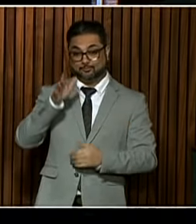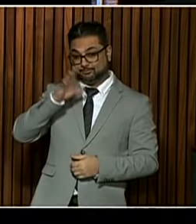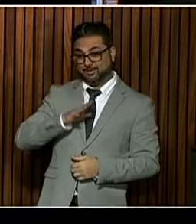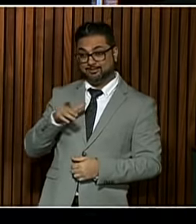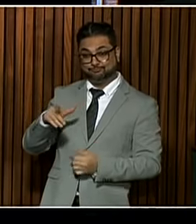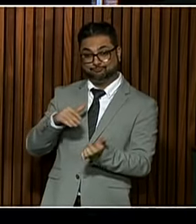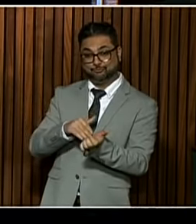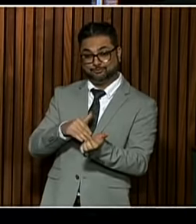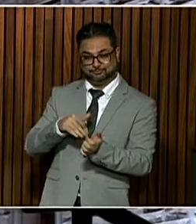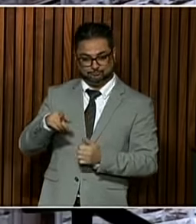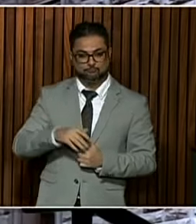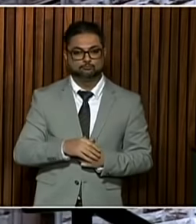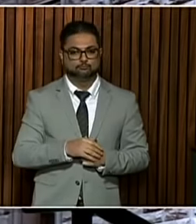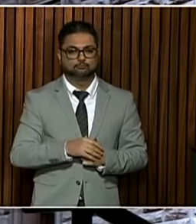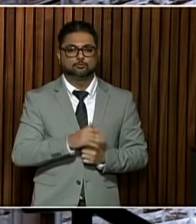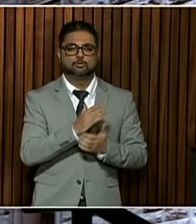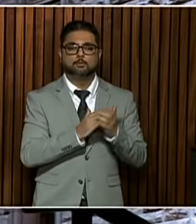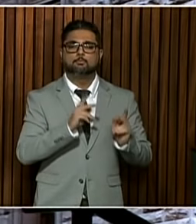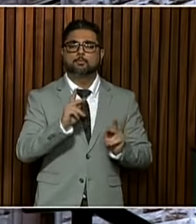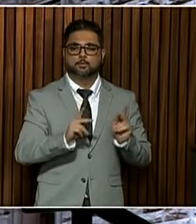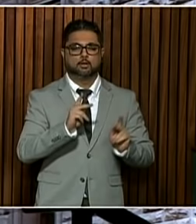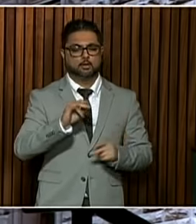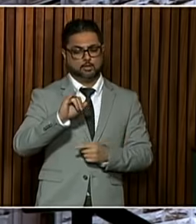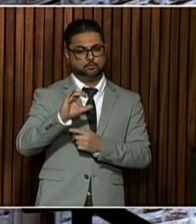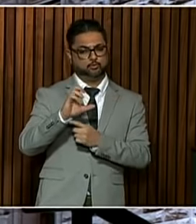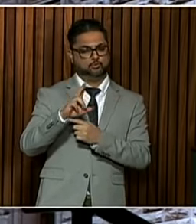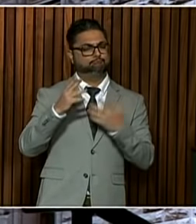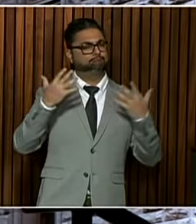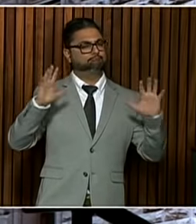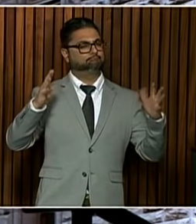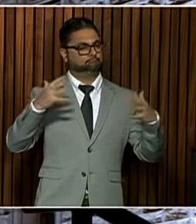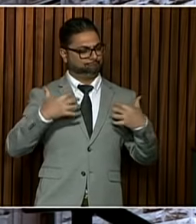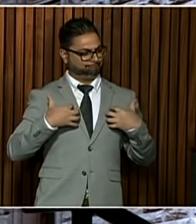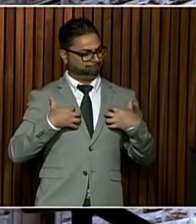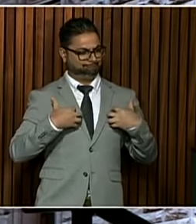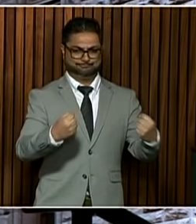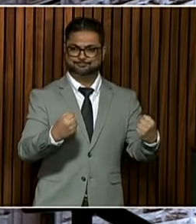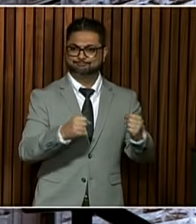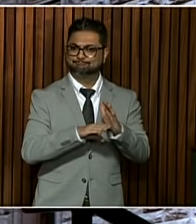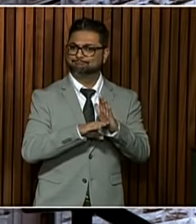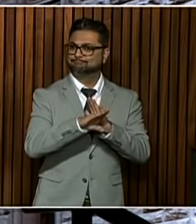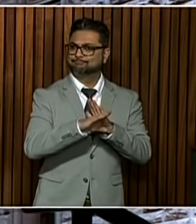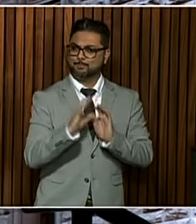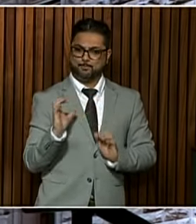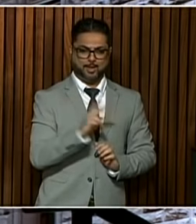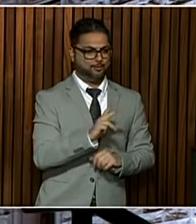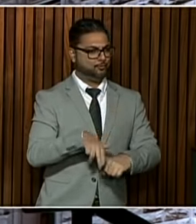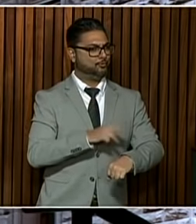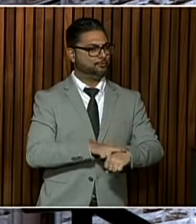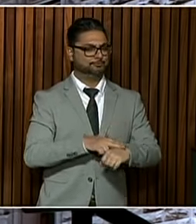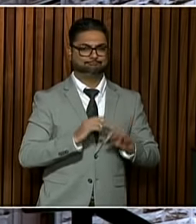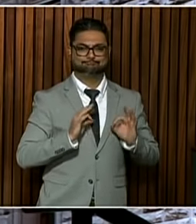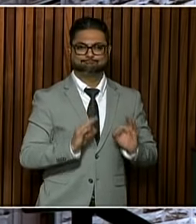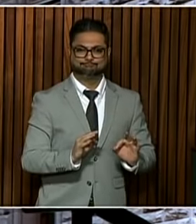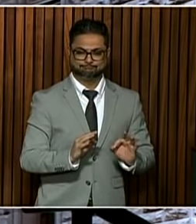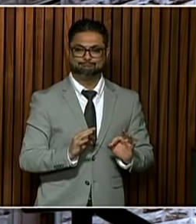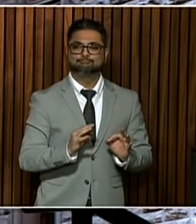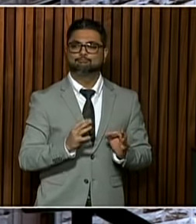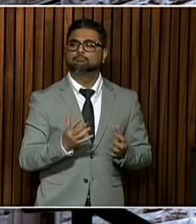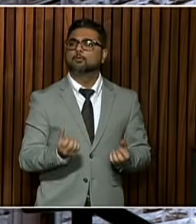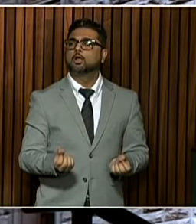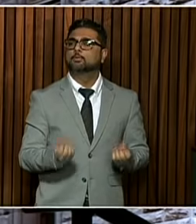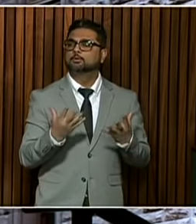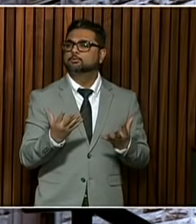some who have recovered from intensive care and venting. Our number there is still